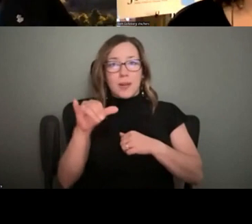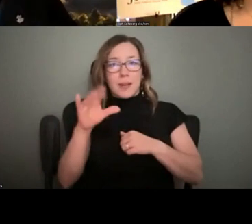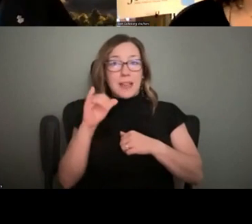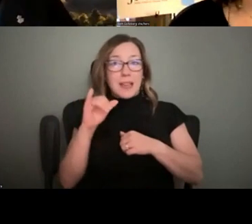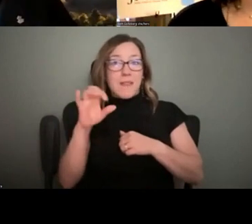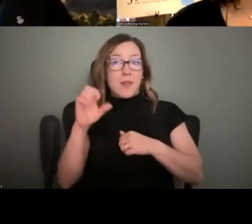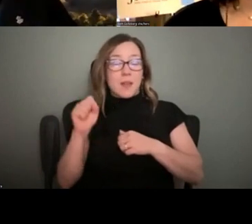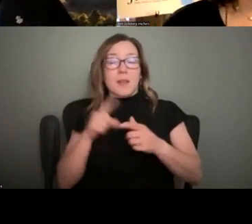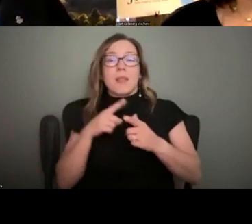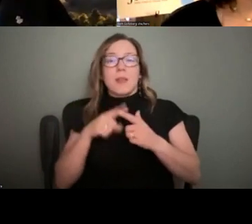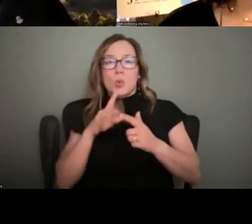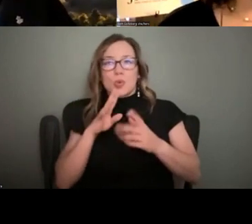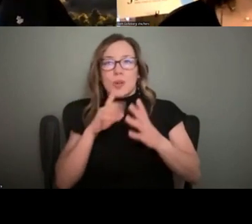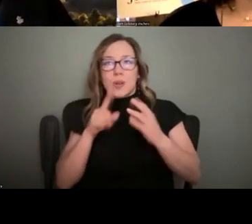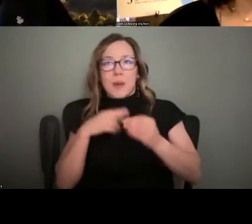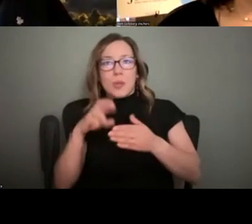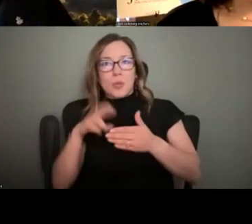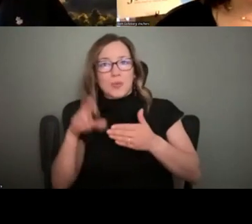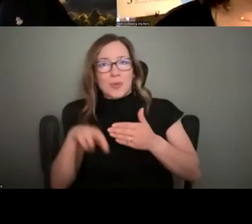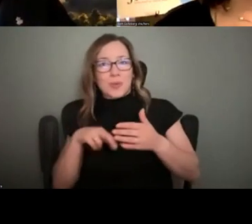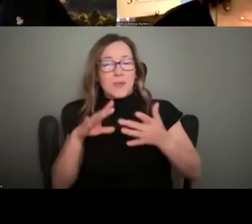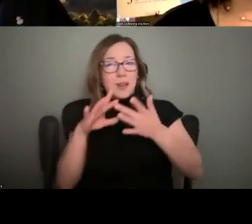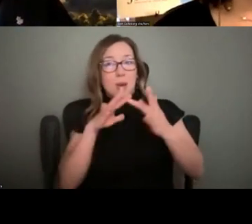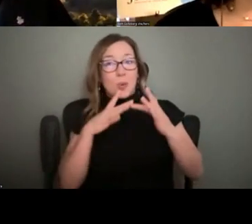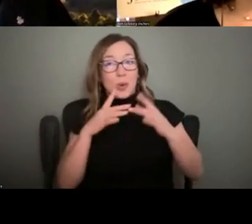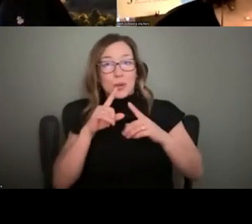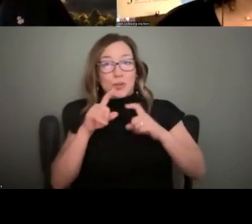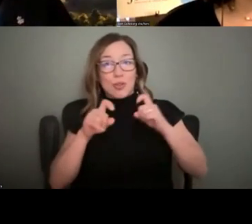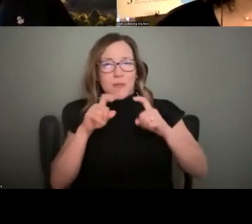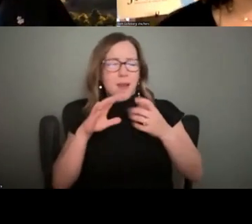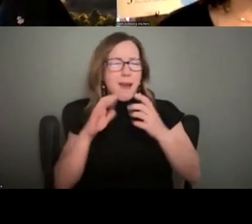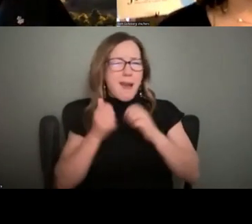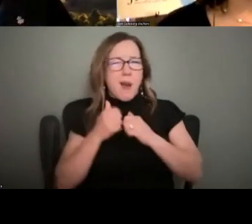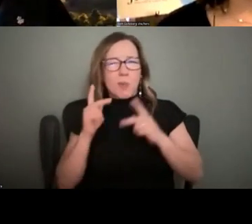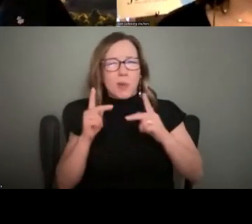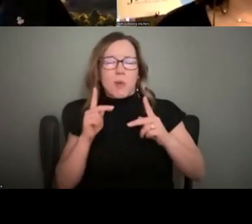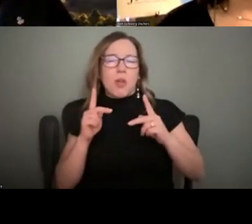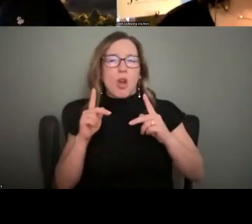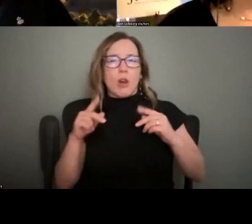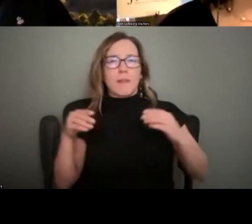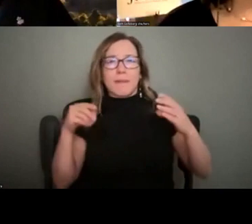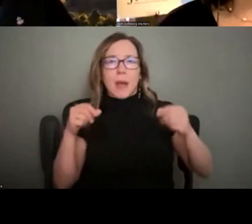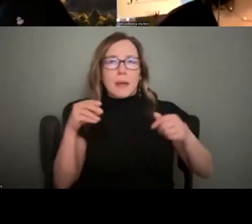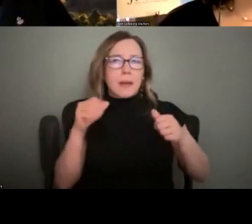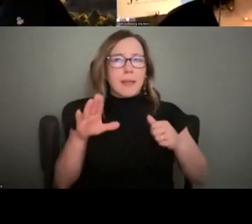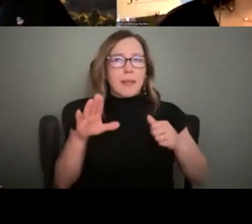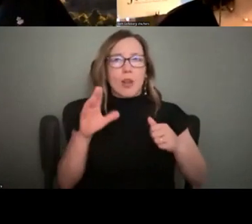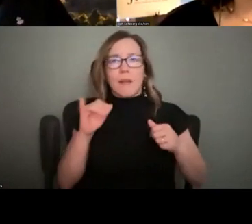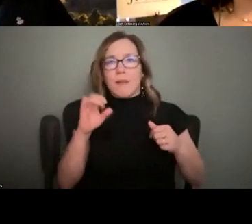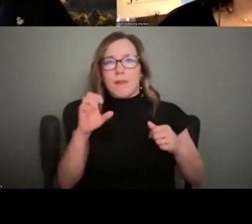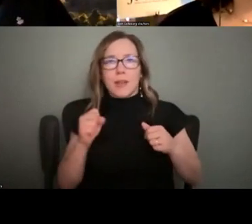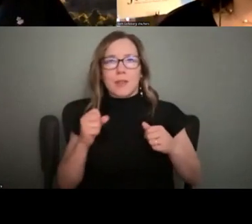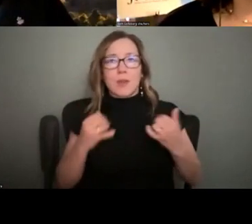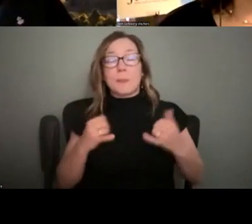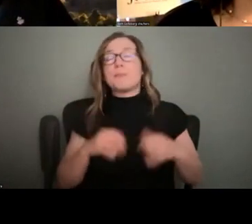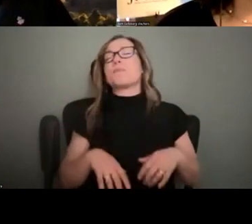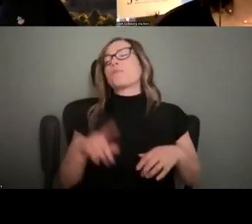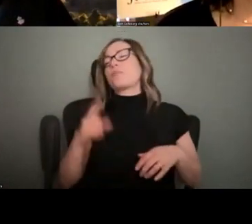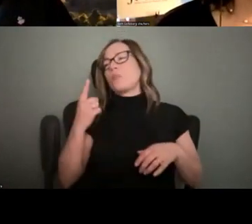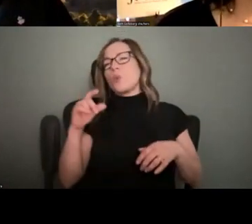the results of a network survey on how people are funding their cafes currently. Just one other point on that.